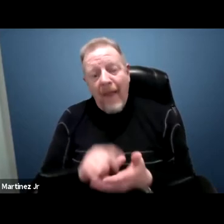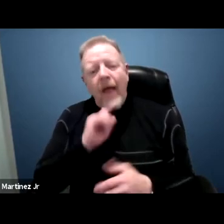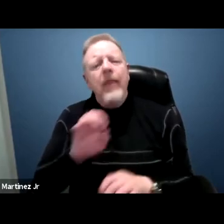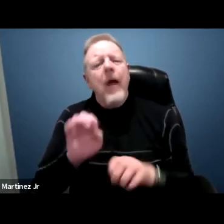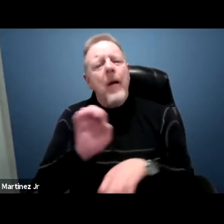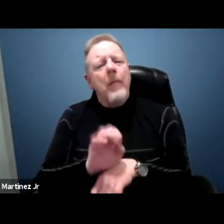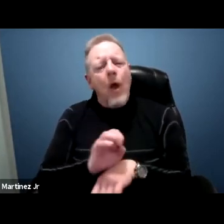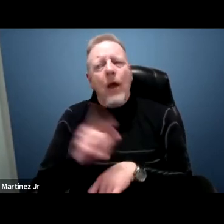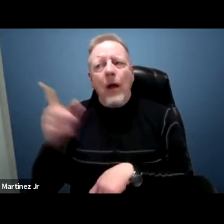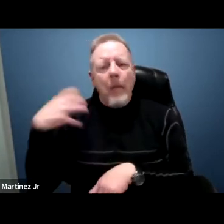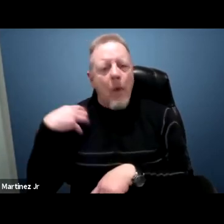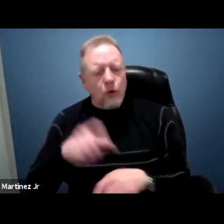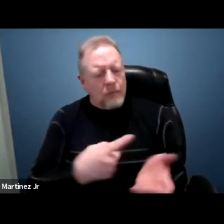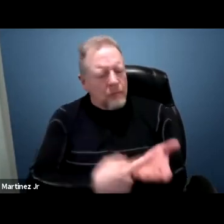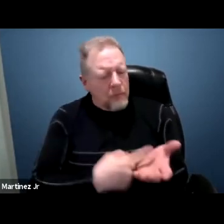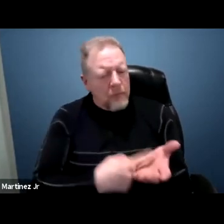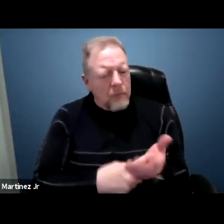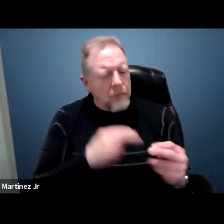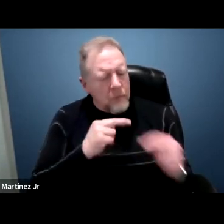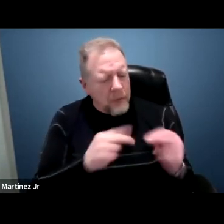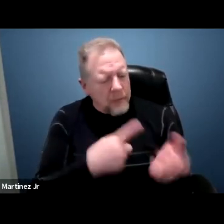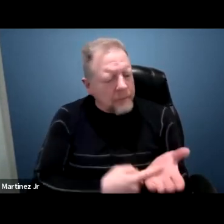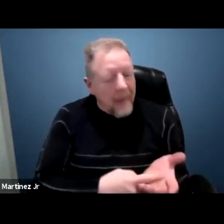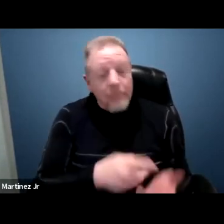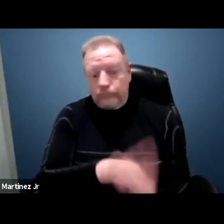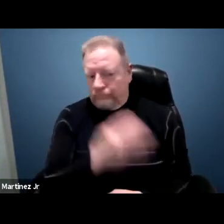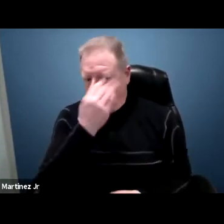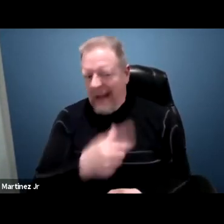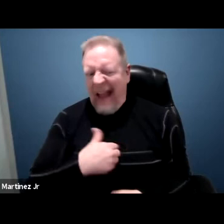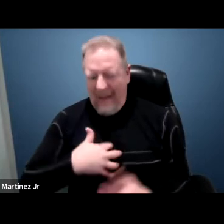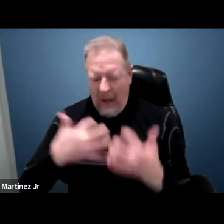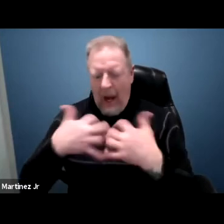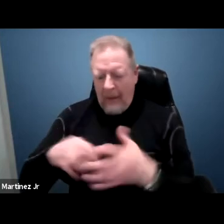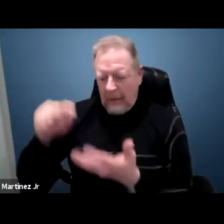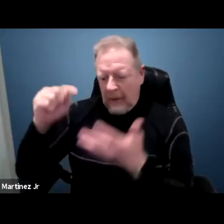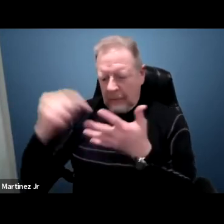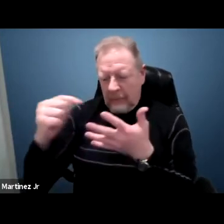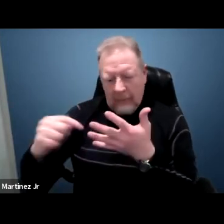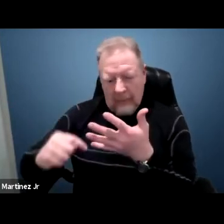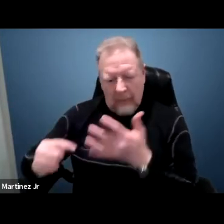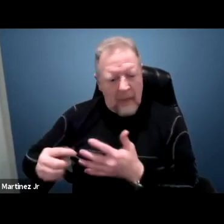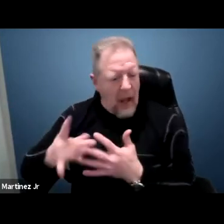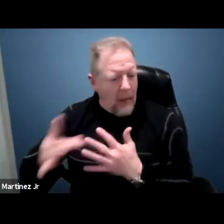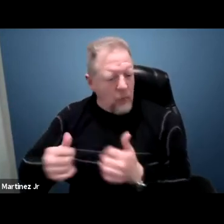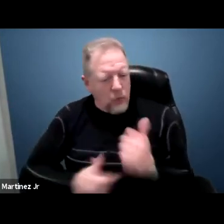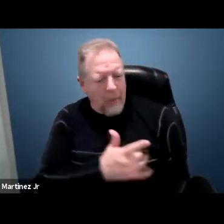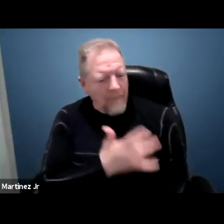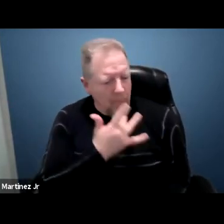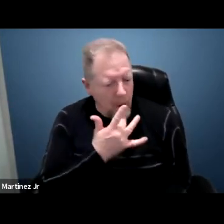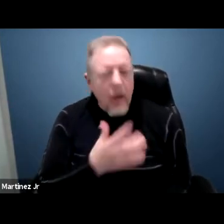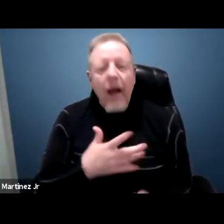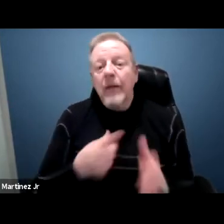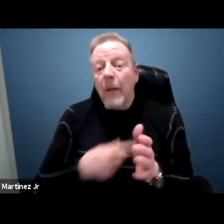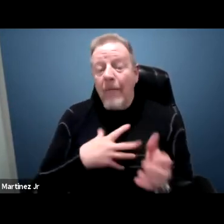with the employee regarding what options there are for reasonable accommodations. And often there's more than